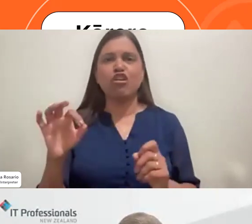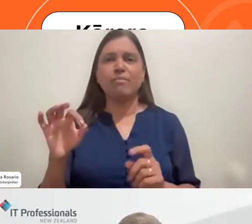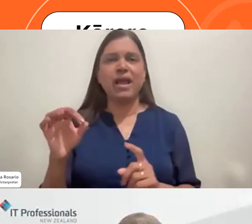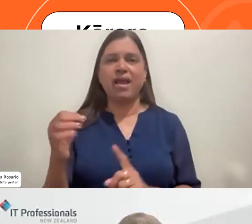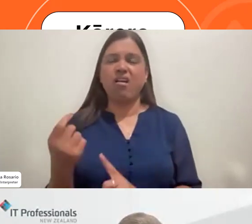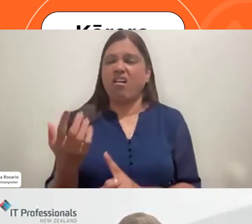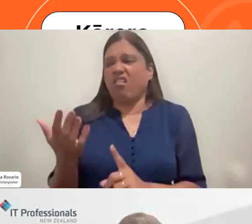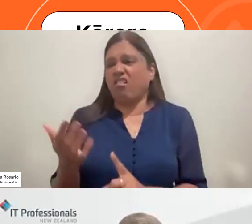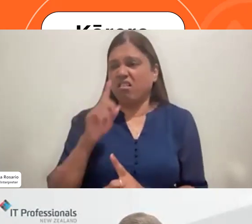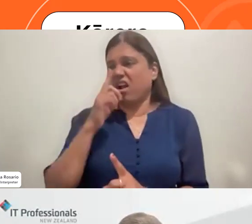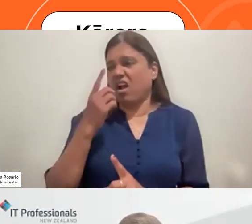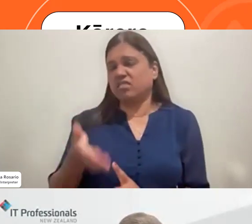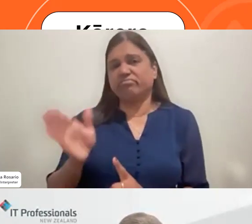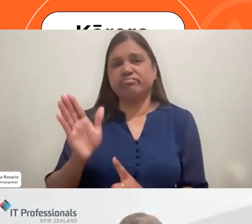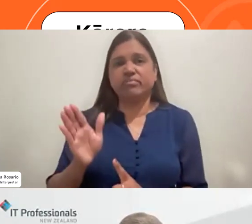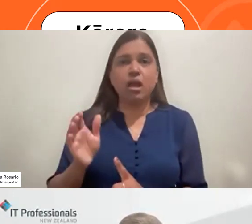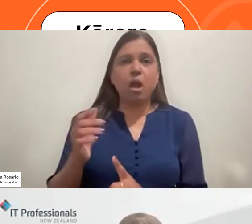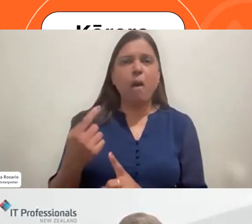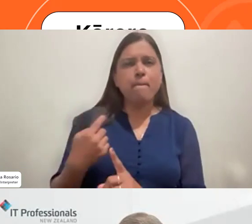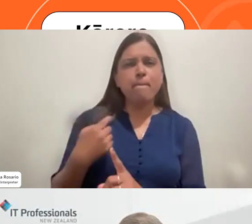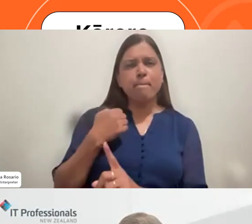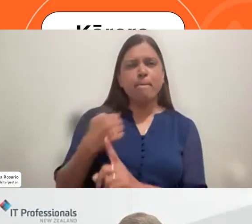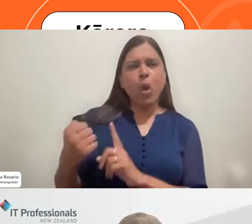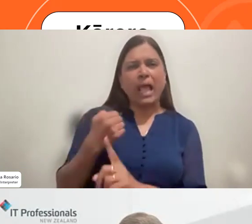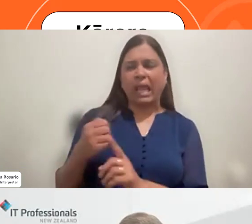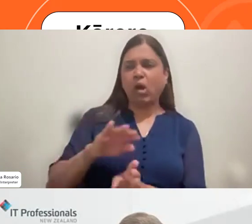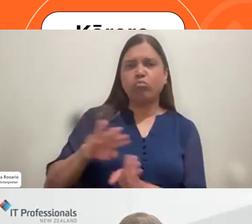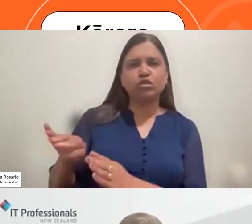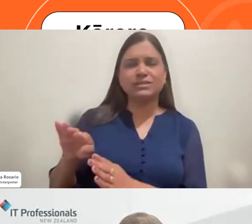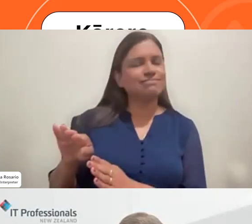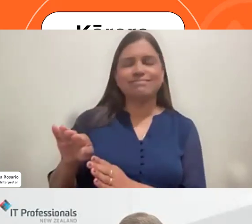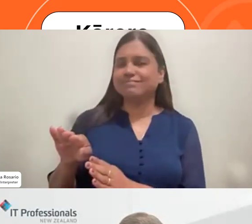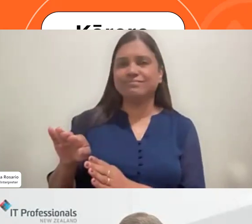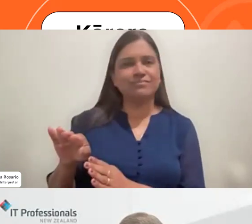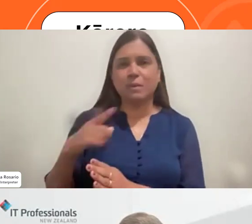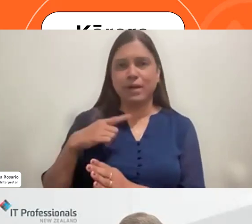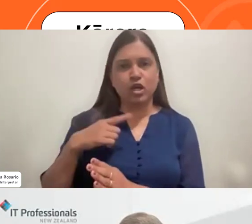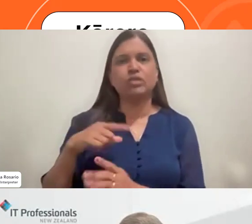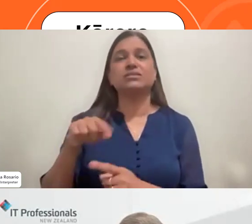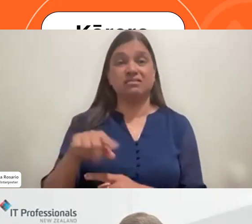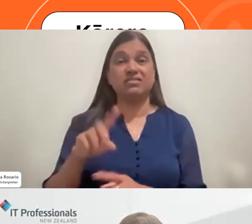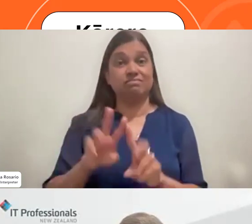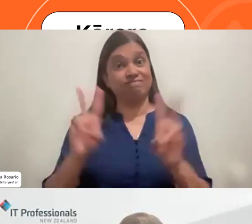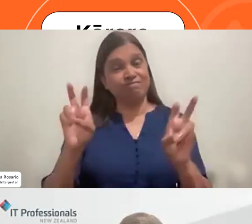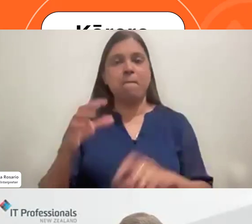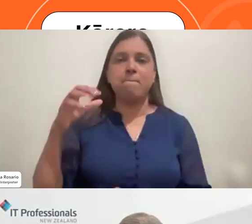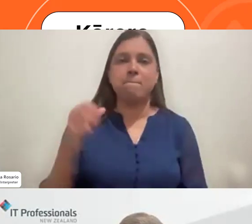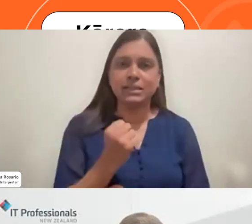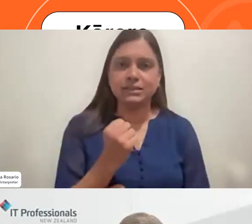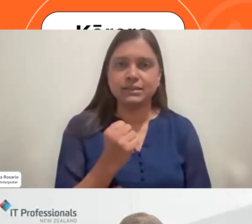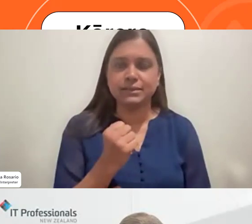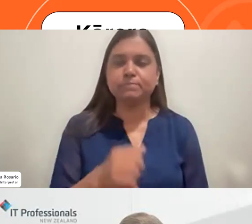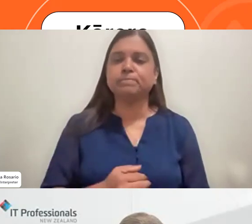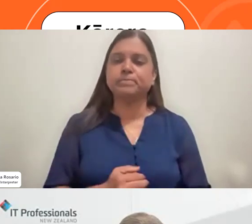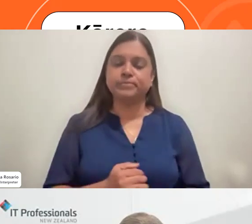to reduce these kind of things, because it is a must. And then last thing I'll